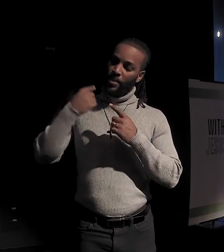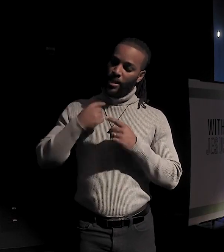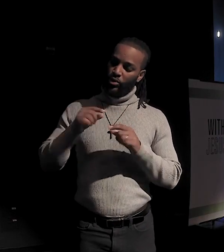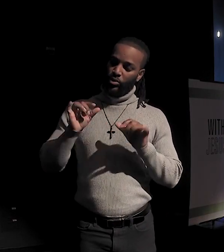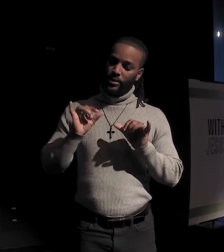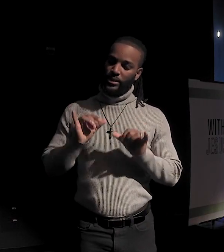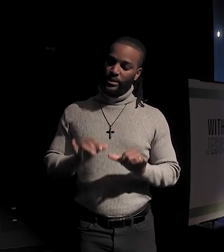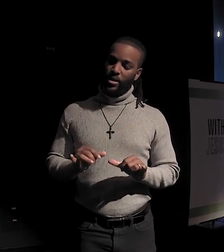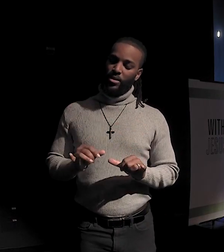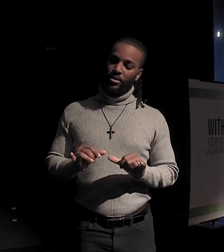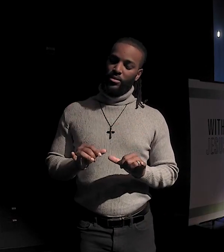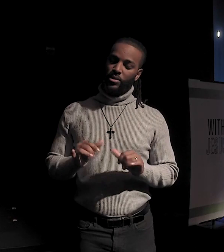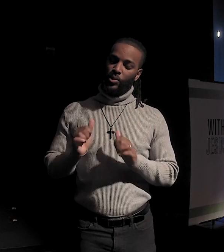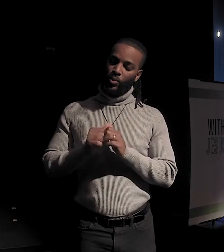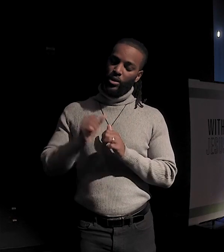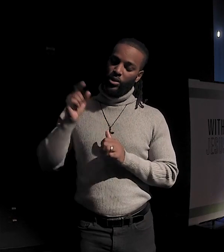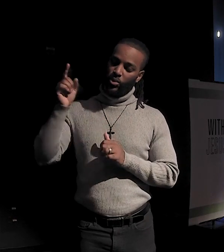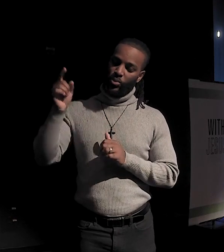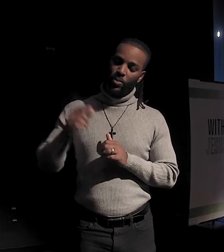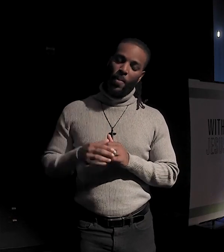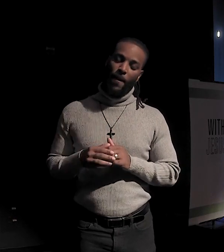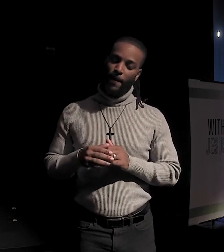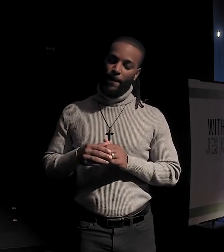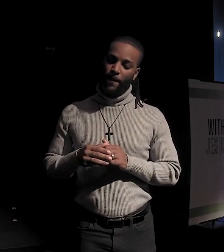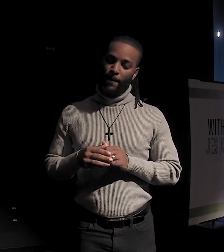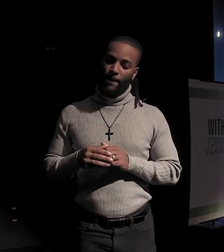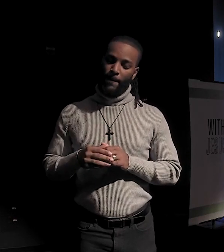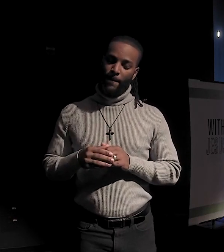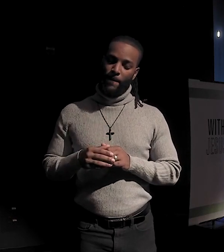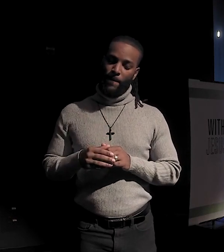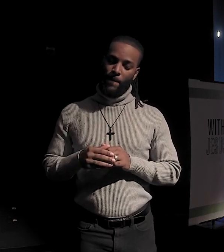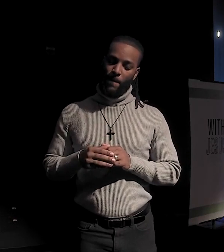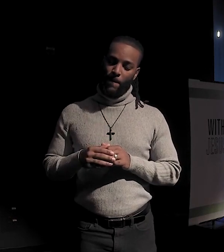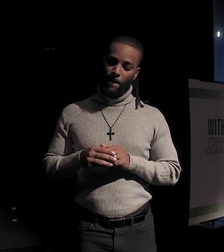still with you.